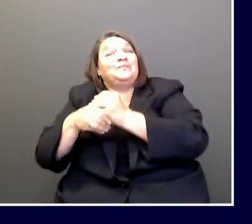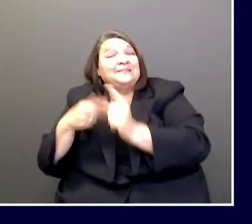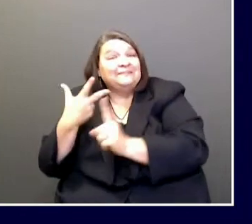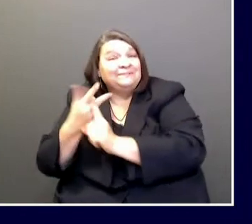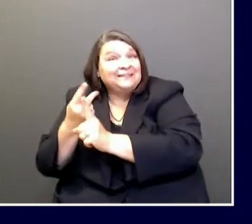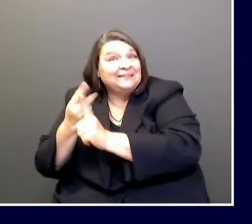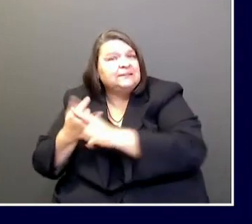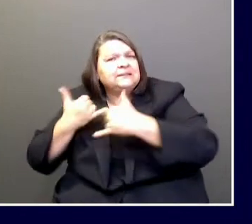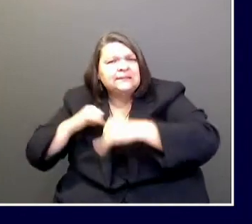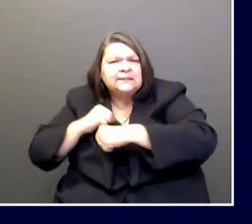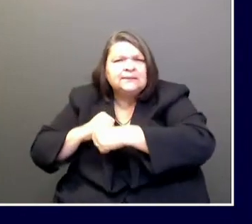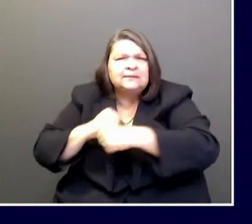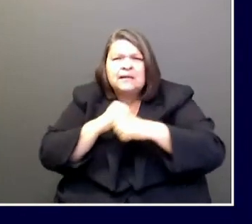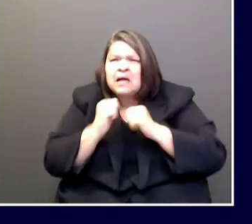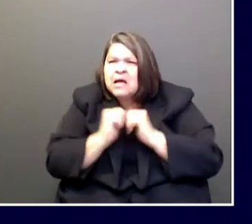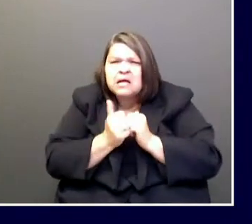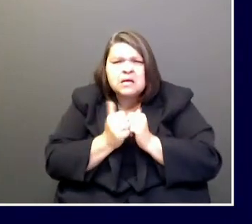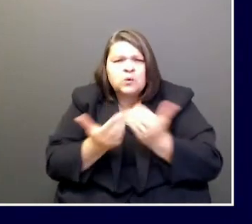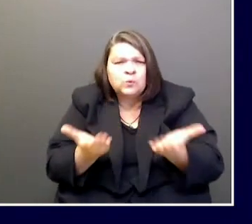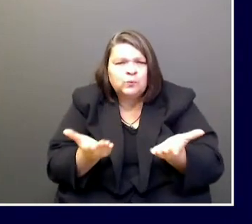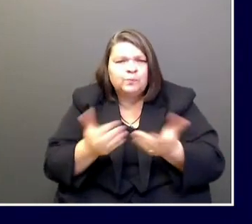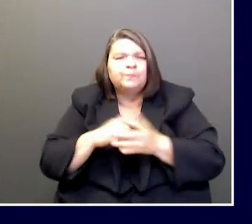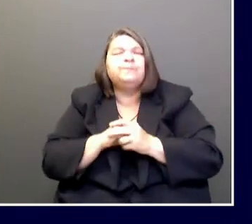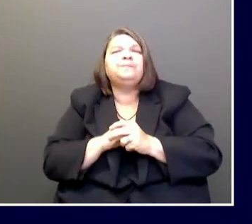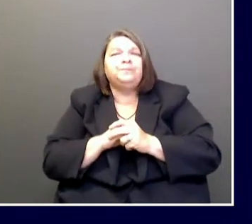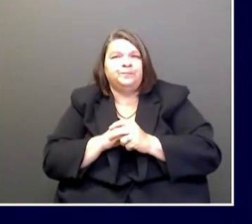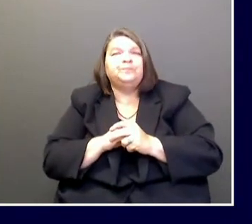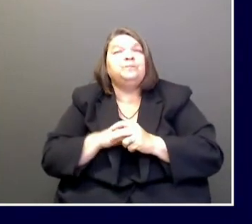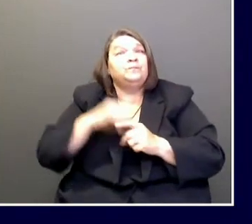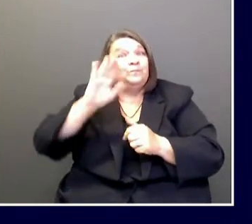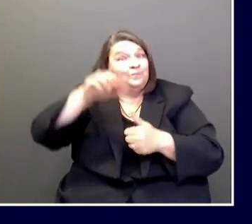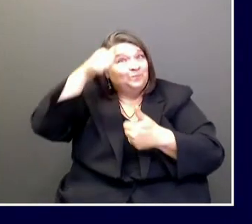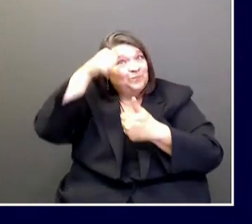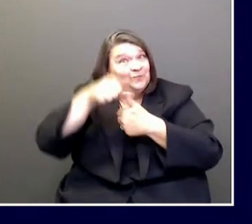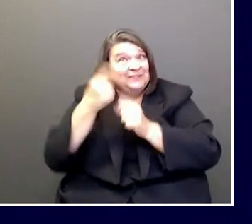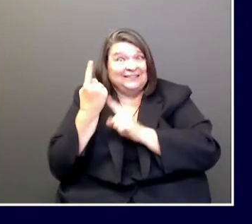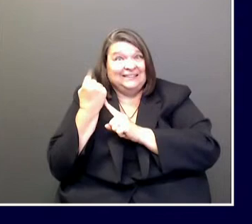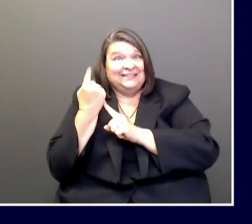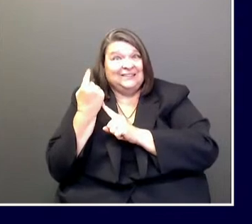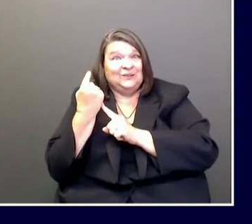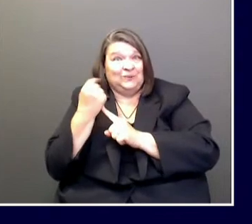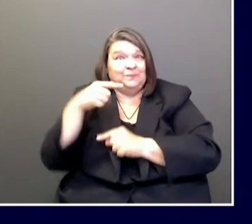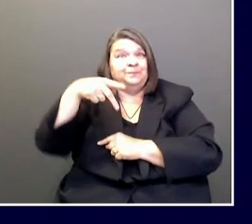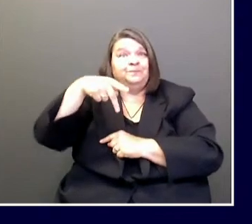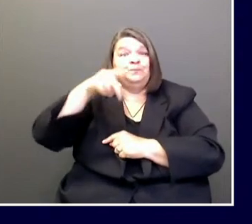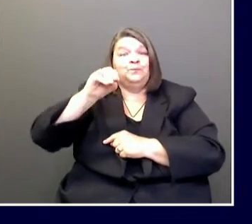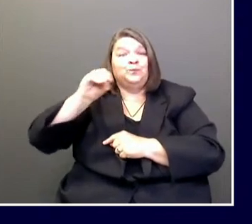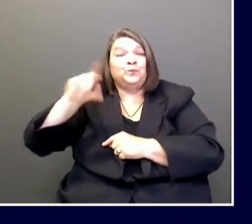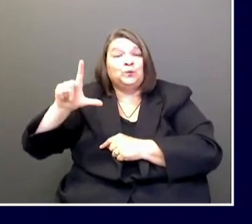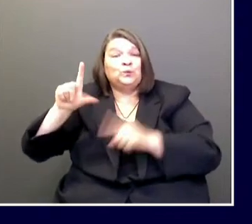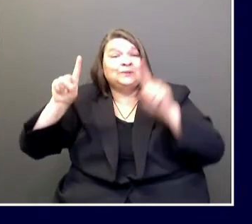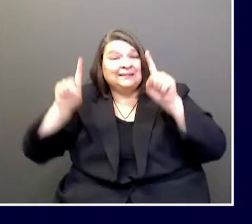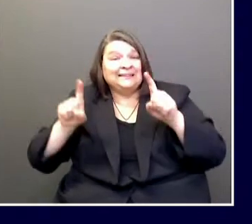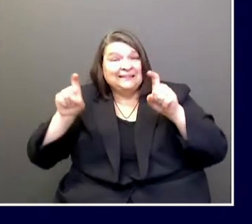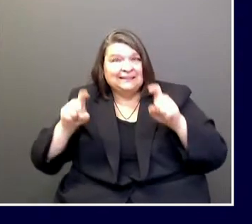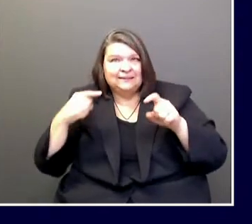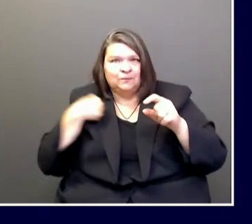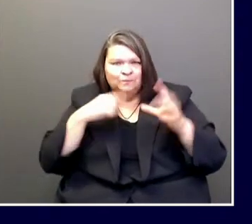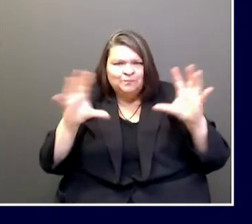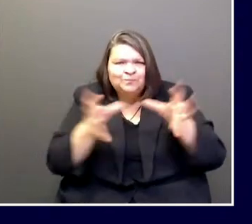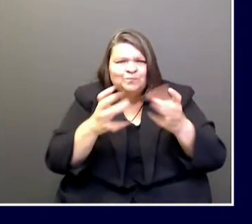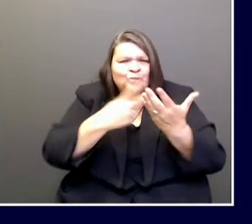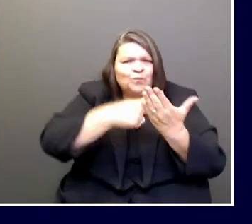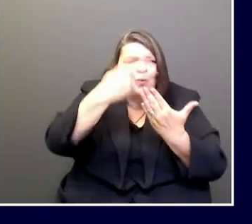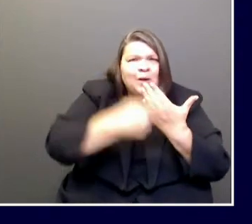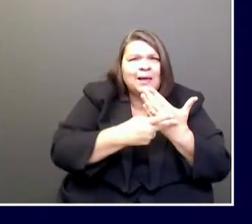for example, we launched a pool testing program earlier in the spring and have had significant interest in that.